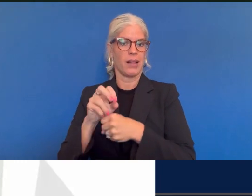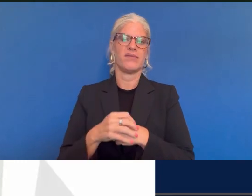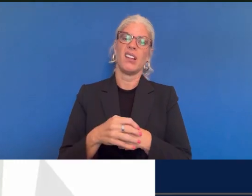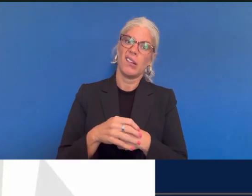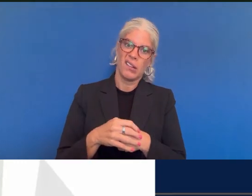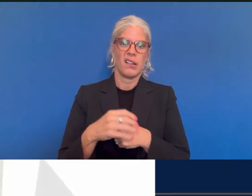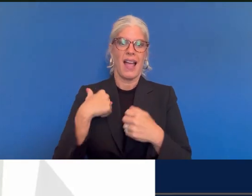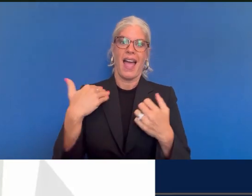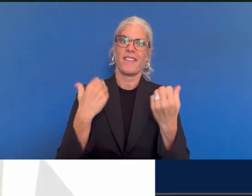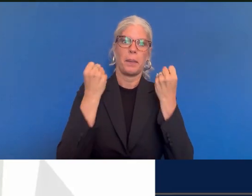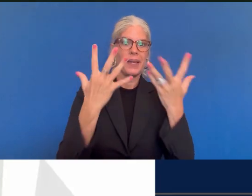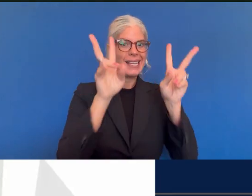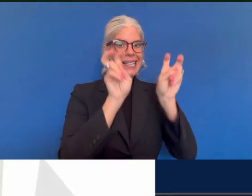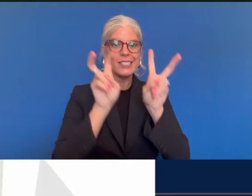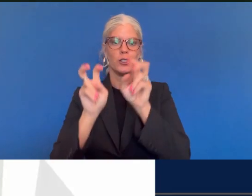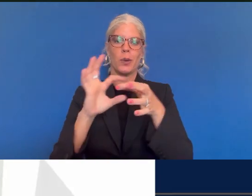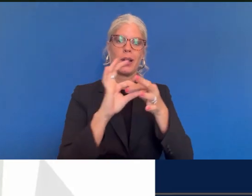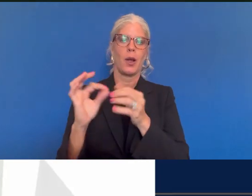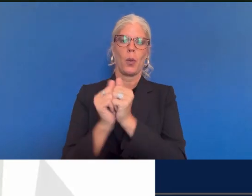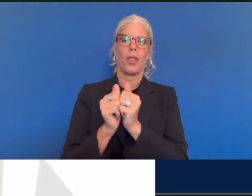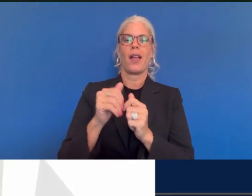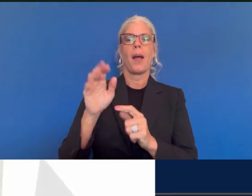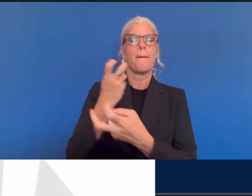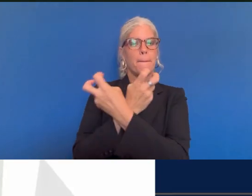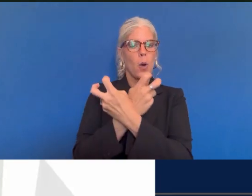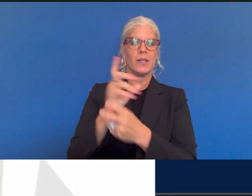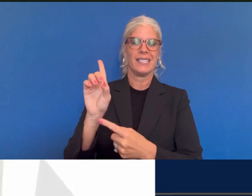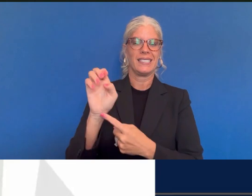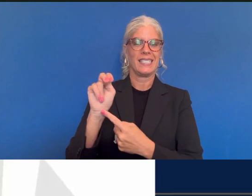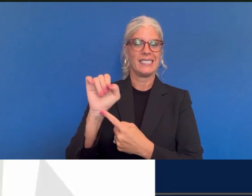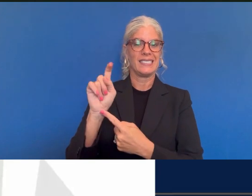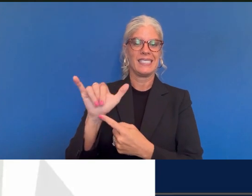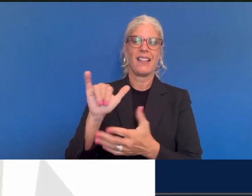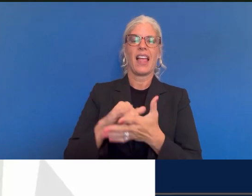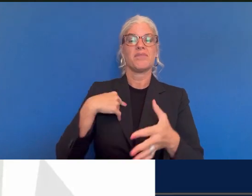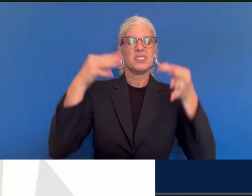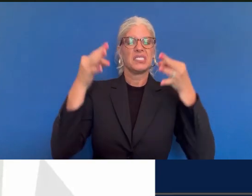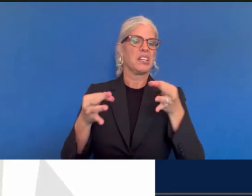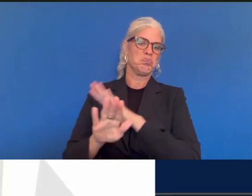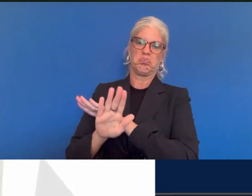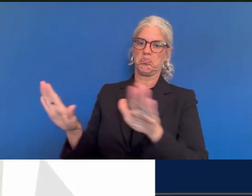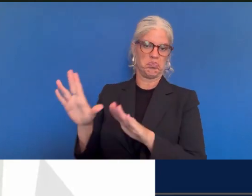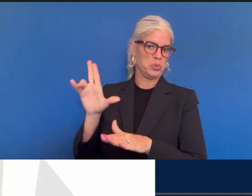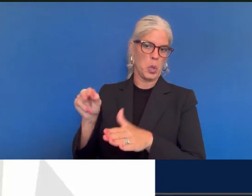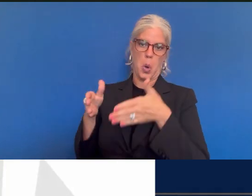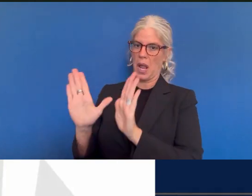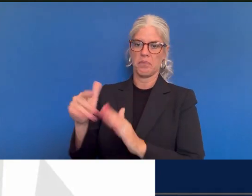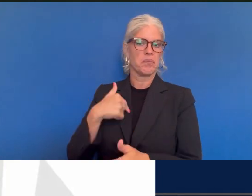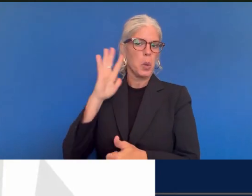bone density worse. And I'm lucky that 14 years later, I am still